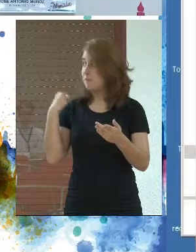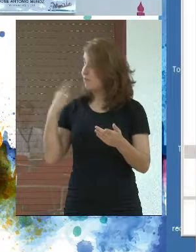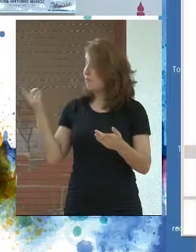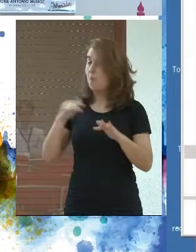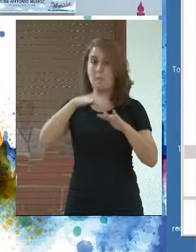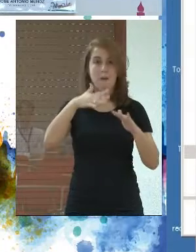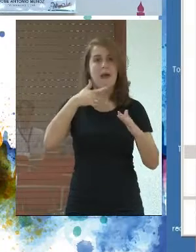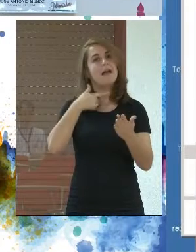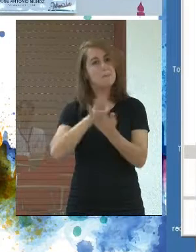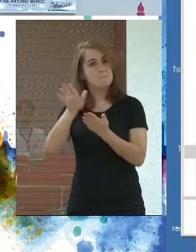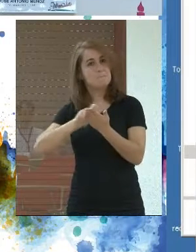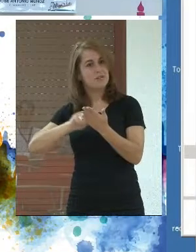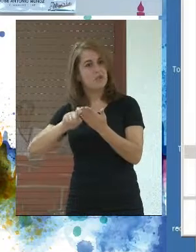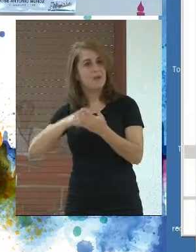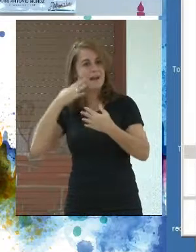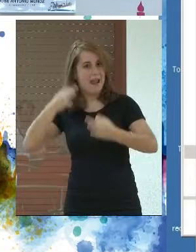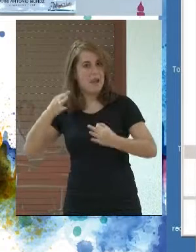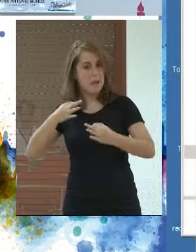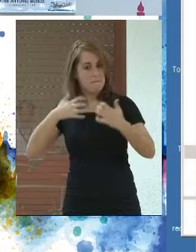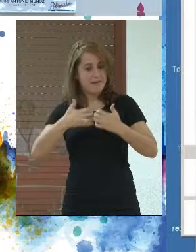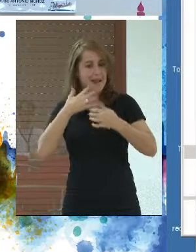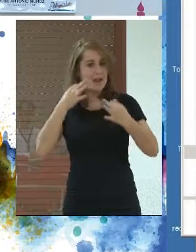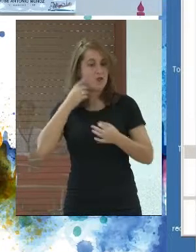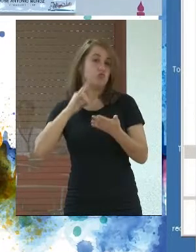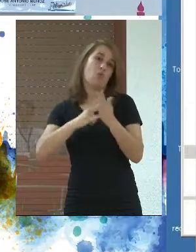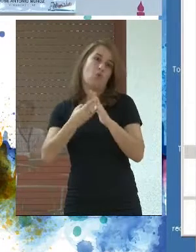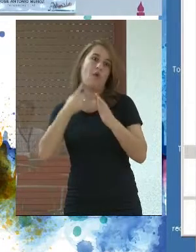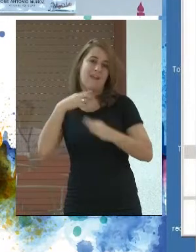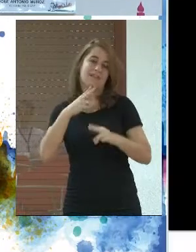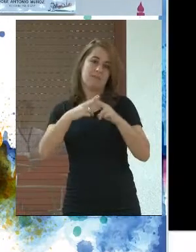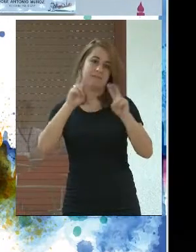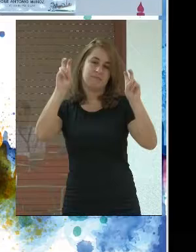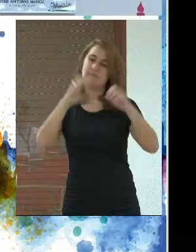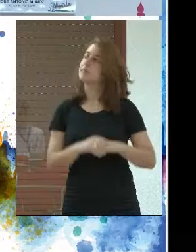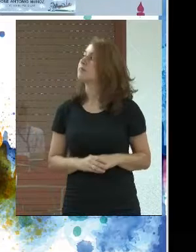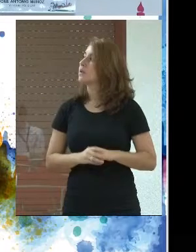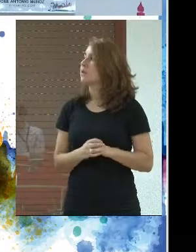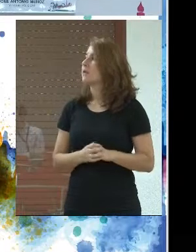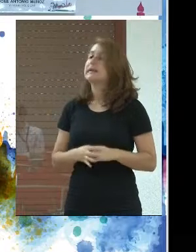the printing of this piece, but in a real machine, the real solution that we had.